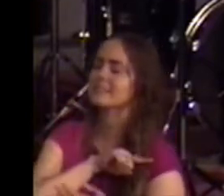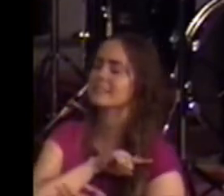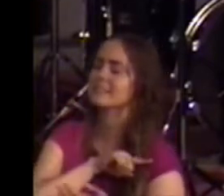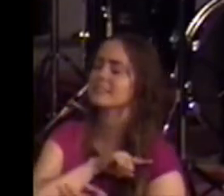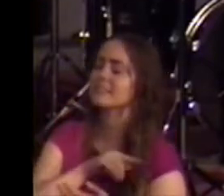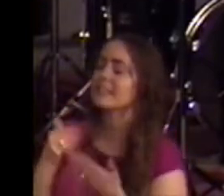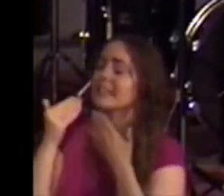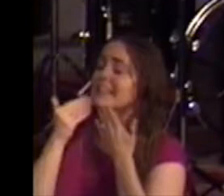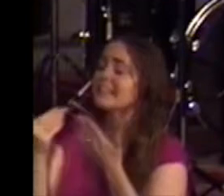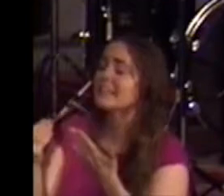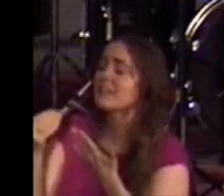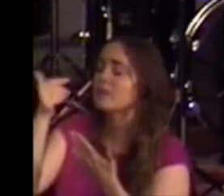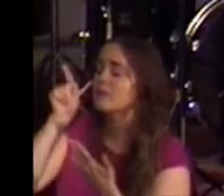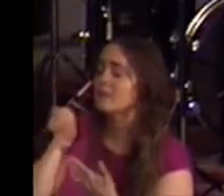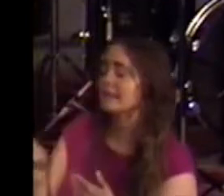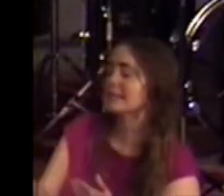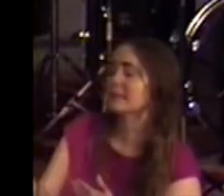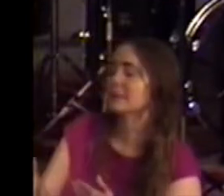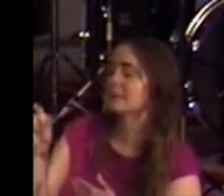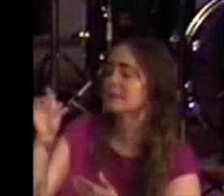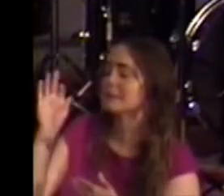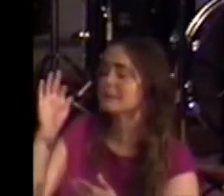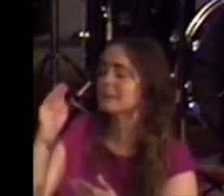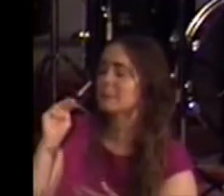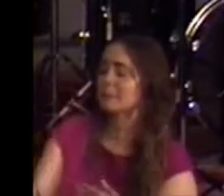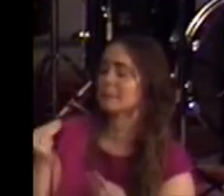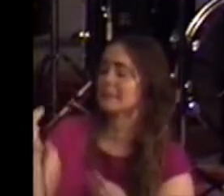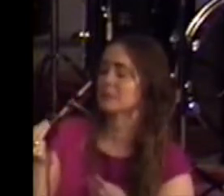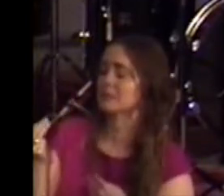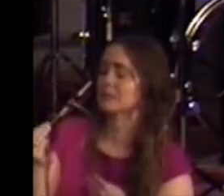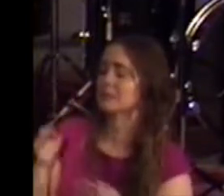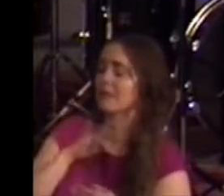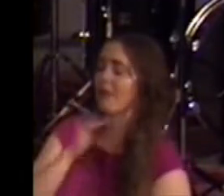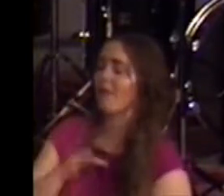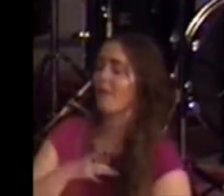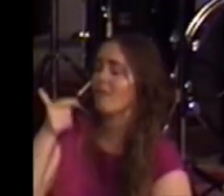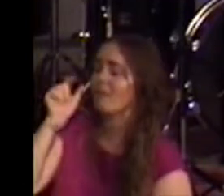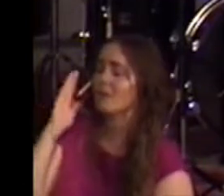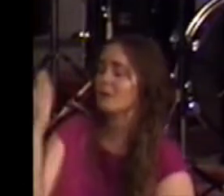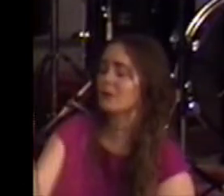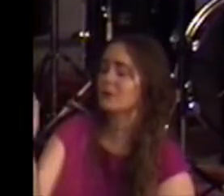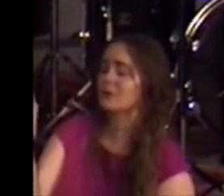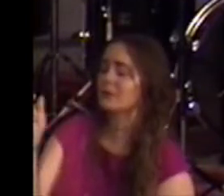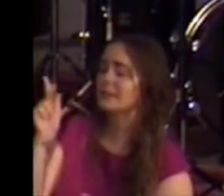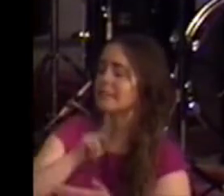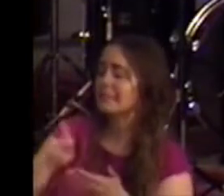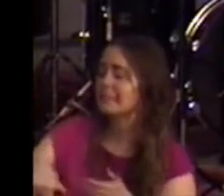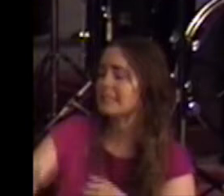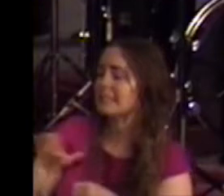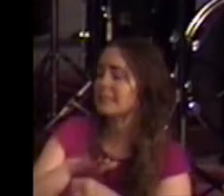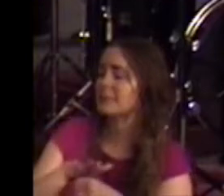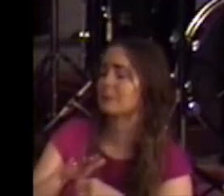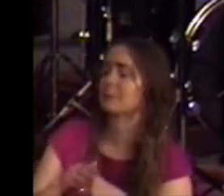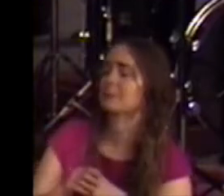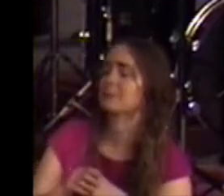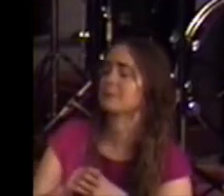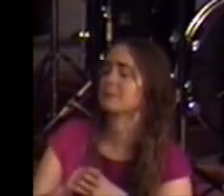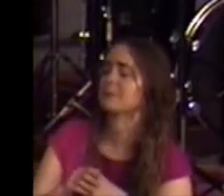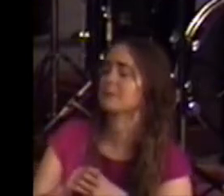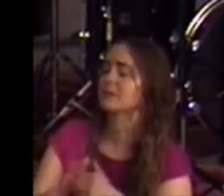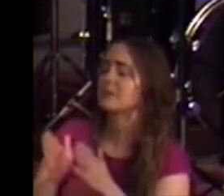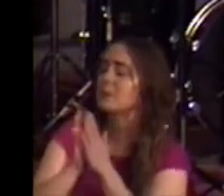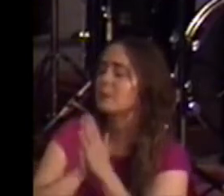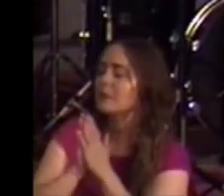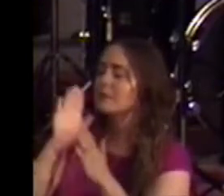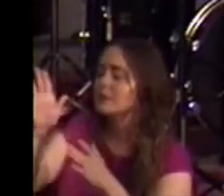for John and his ministry and his heart for you and his love for your kingdom. And Lord, we just pray for him that your spirit would work through